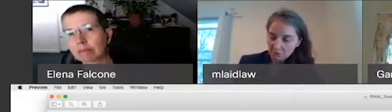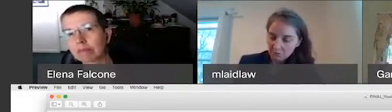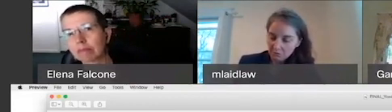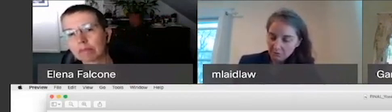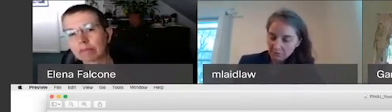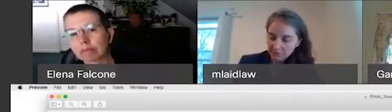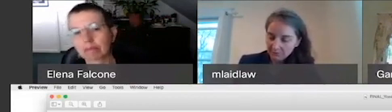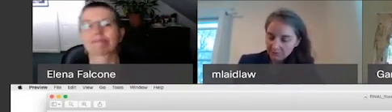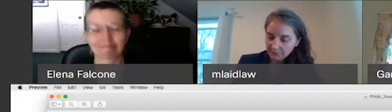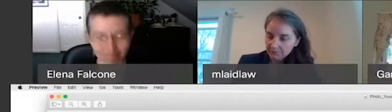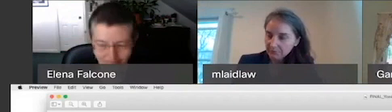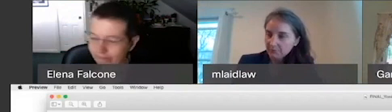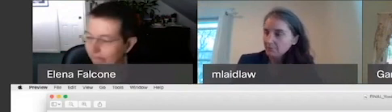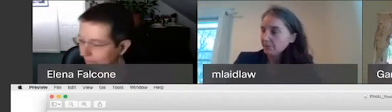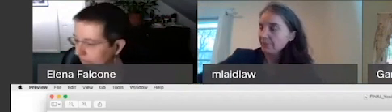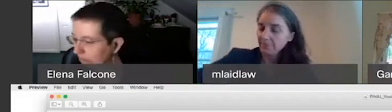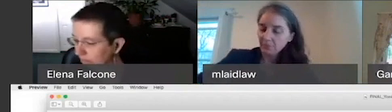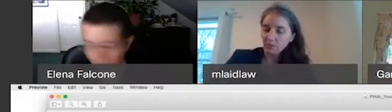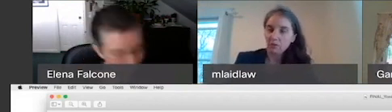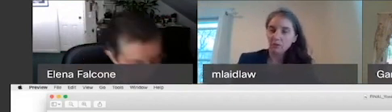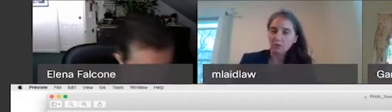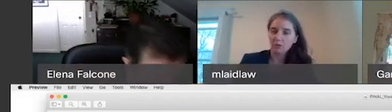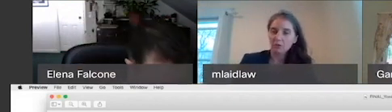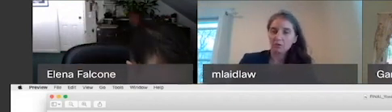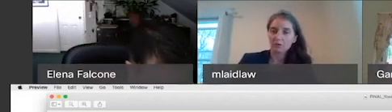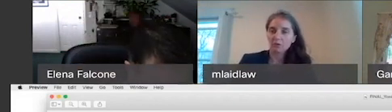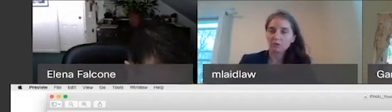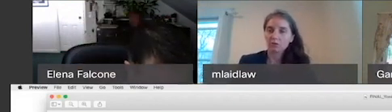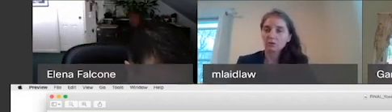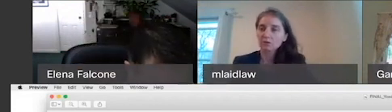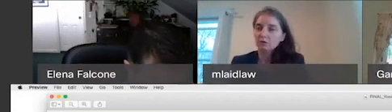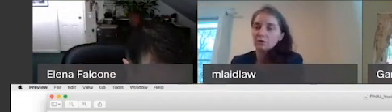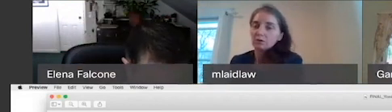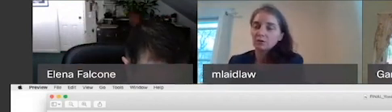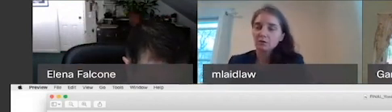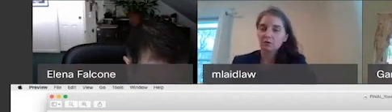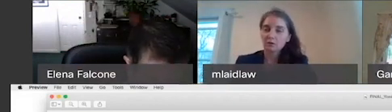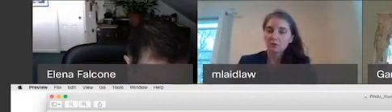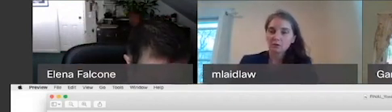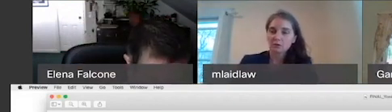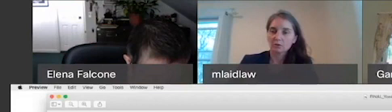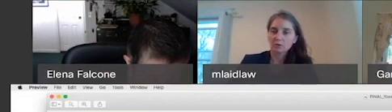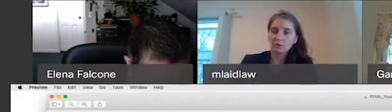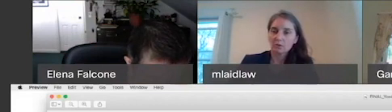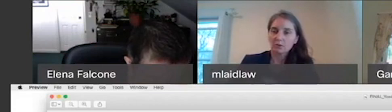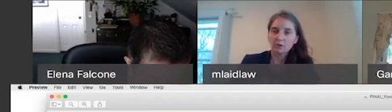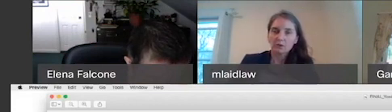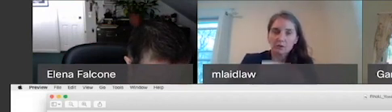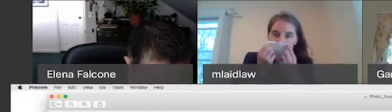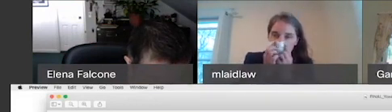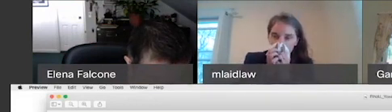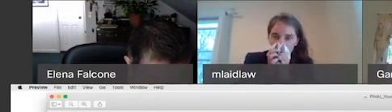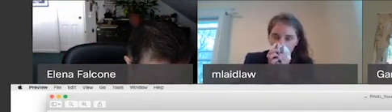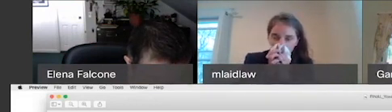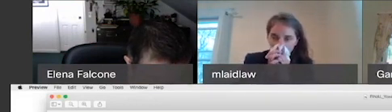lunch sites again. Of course, it's going to take some guidance from the governor's office on how many people will be